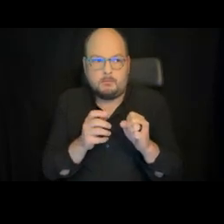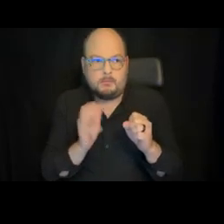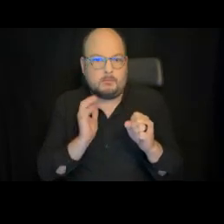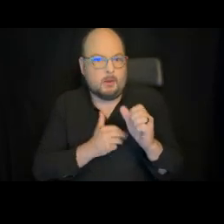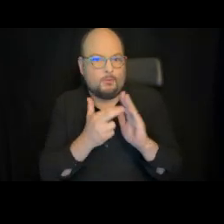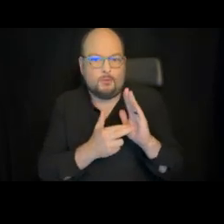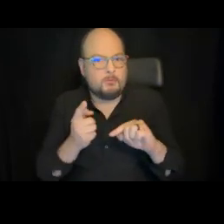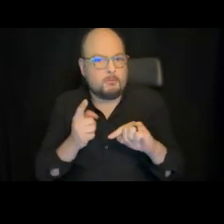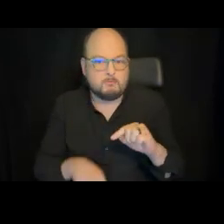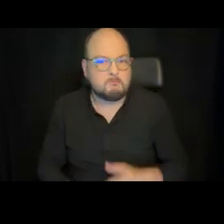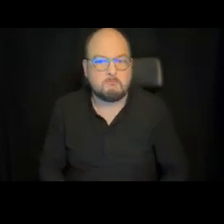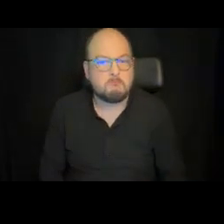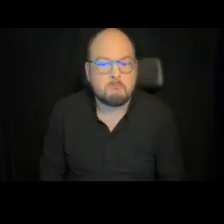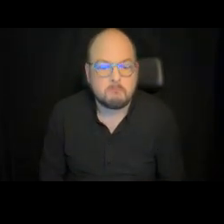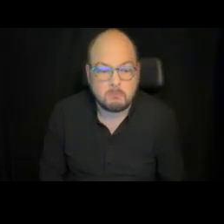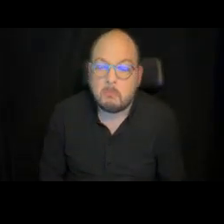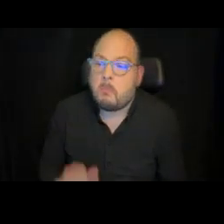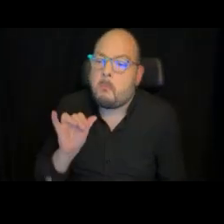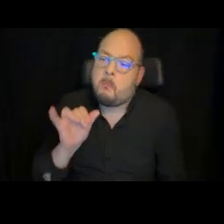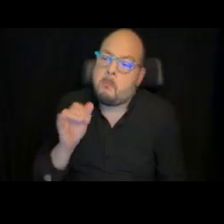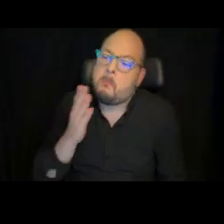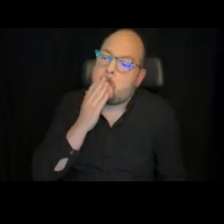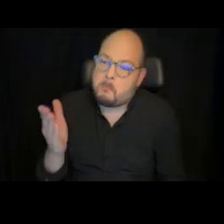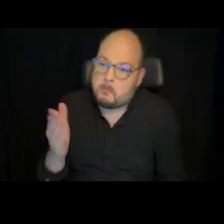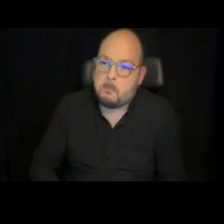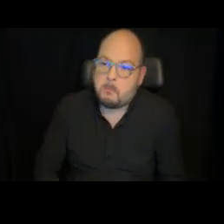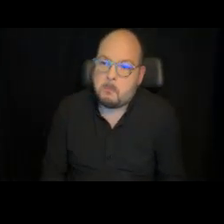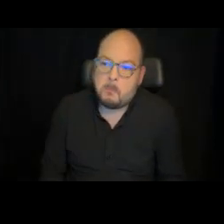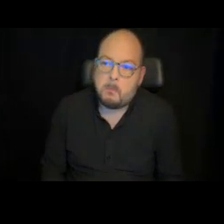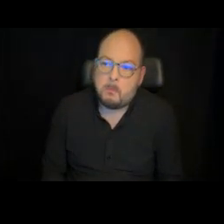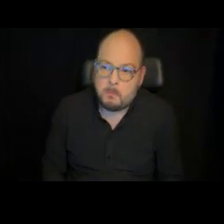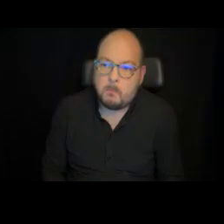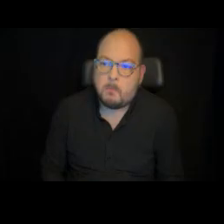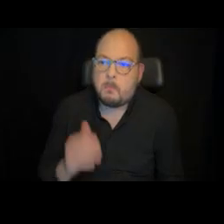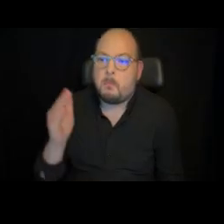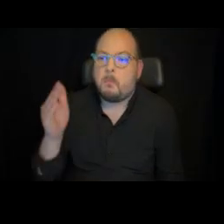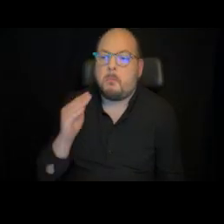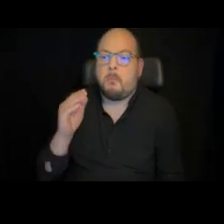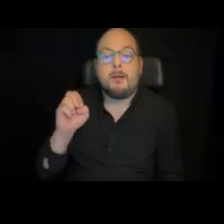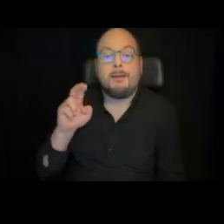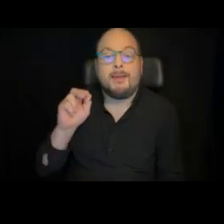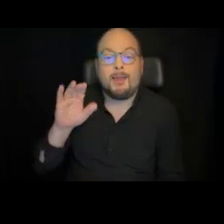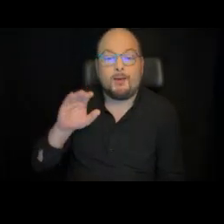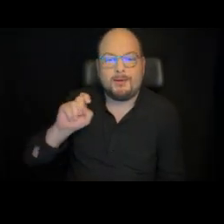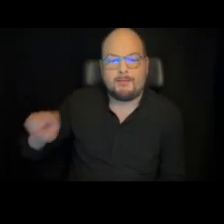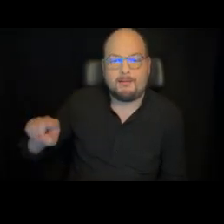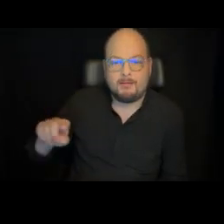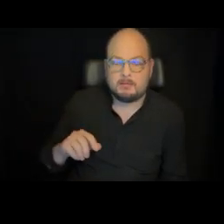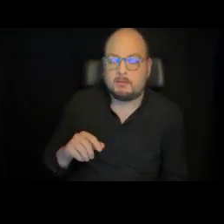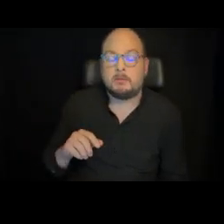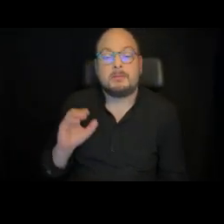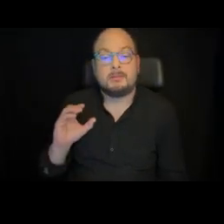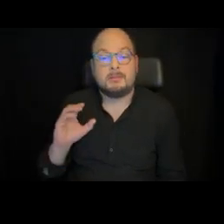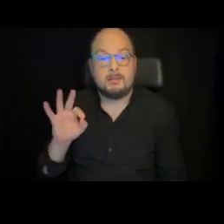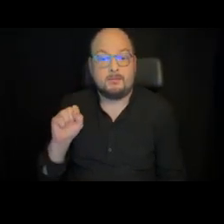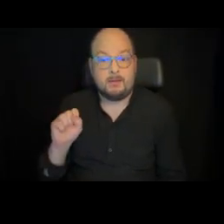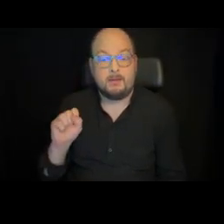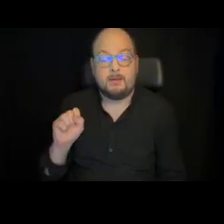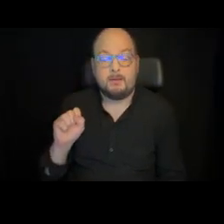Okay, thank you for that answer. Our next question comes from Eric. Can the clear floor space for